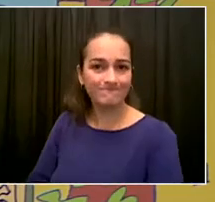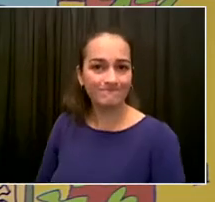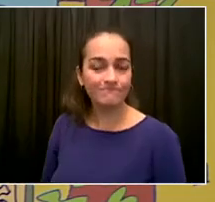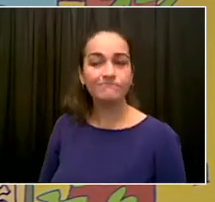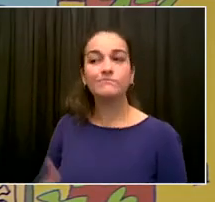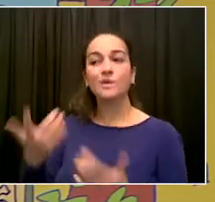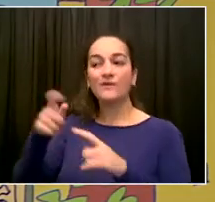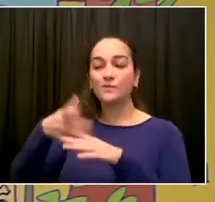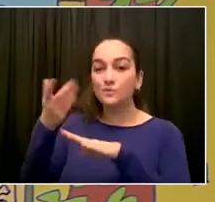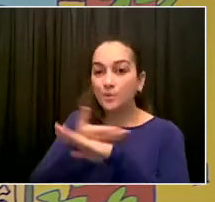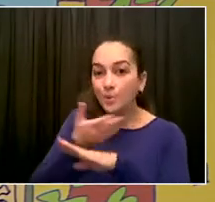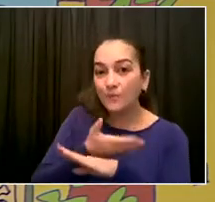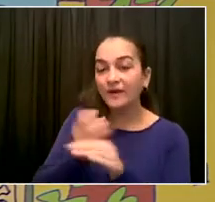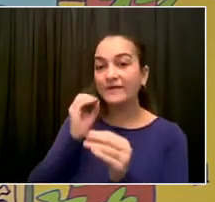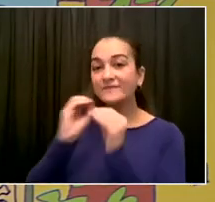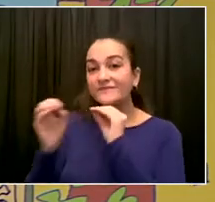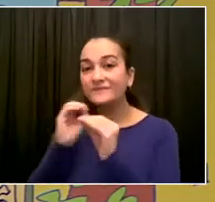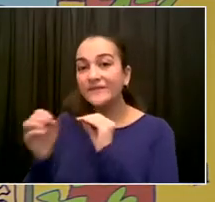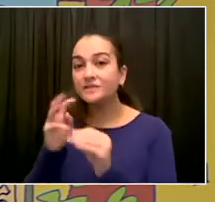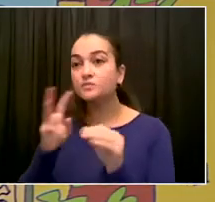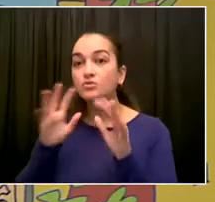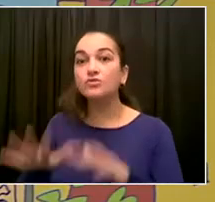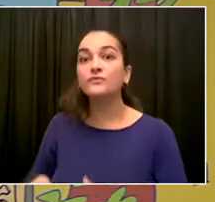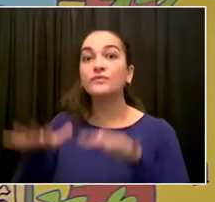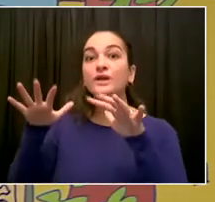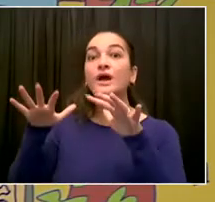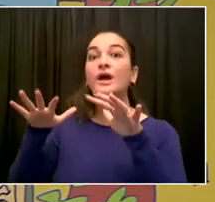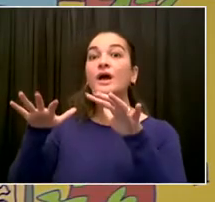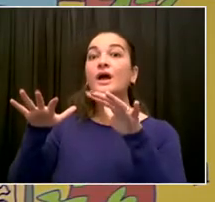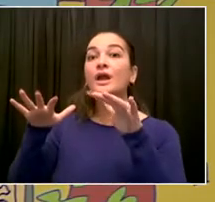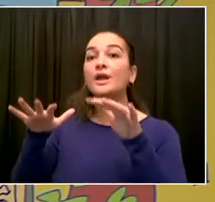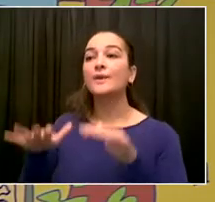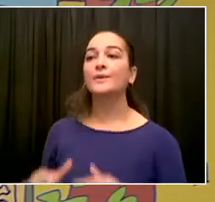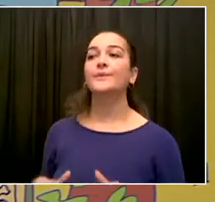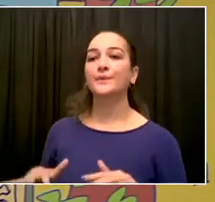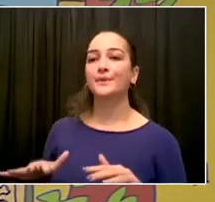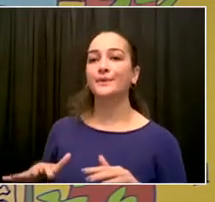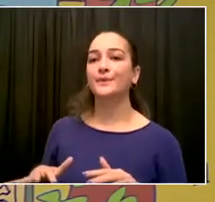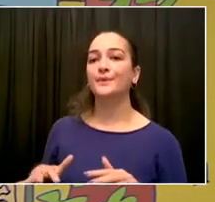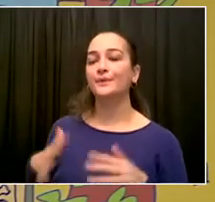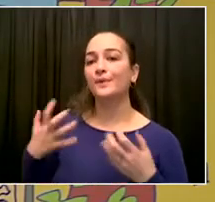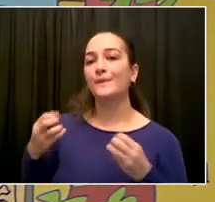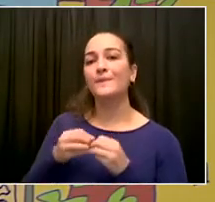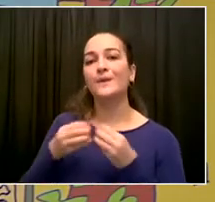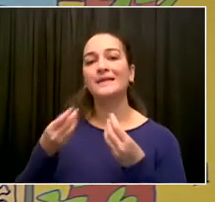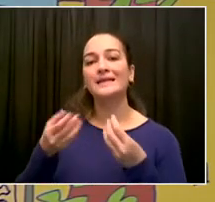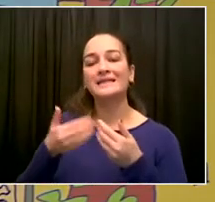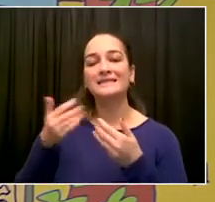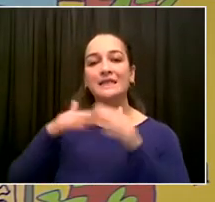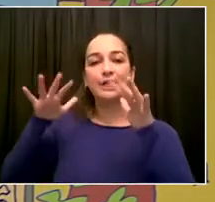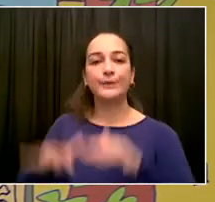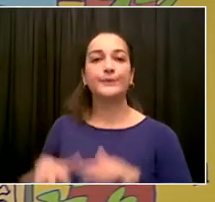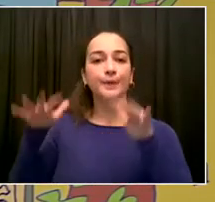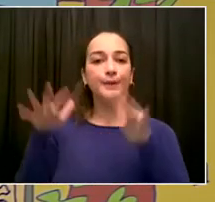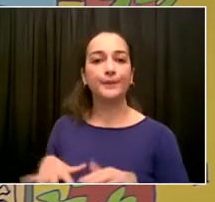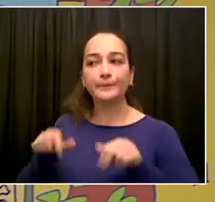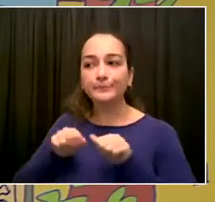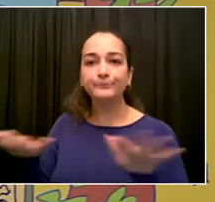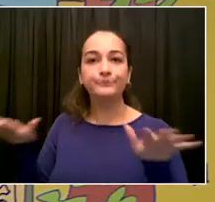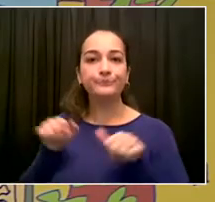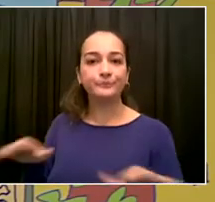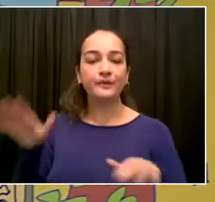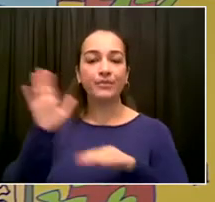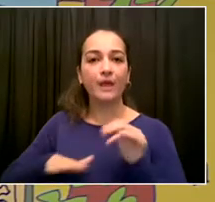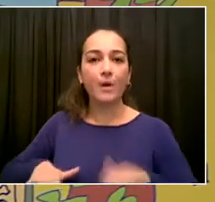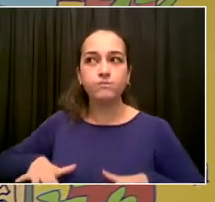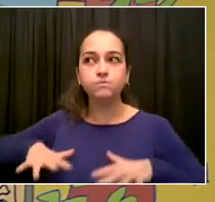as you mentioned, that we still are seeing real problems, and I feel for those families. So we got to figure out what we can do more to help, and I want